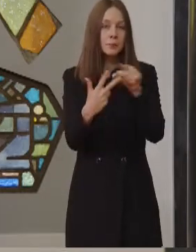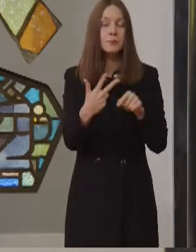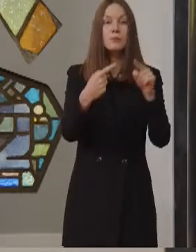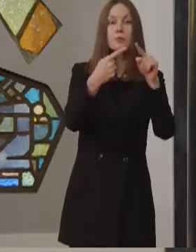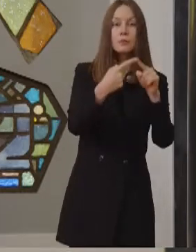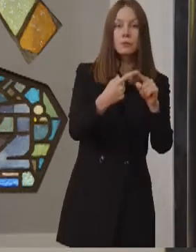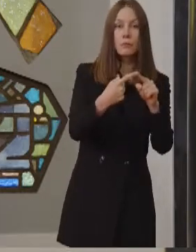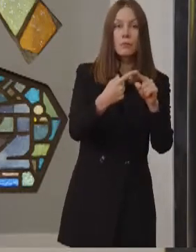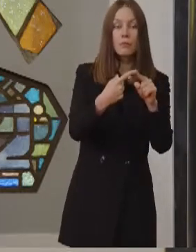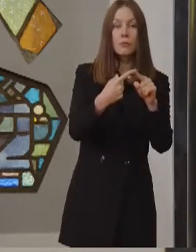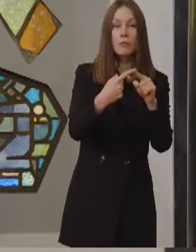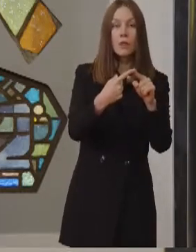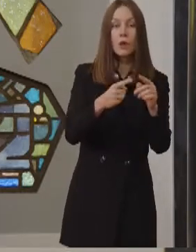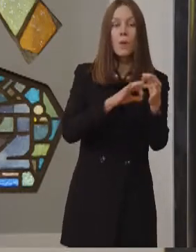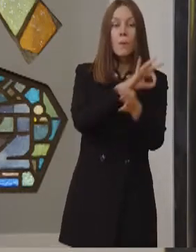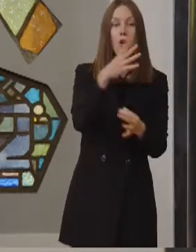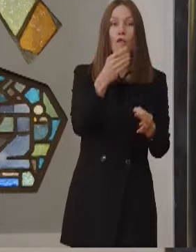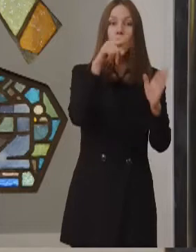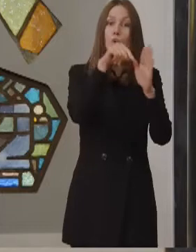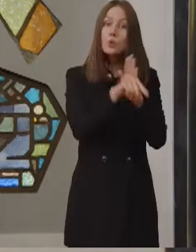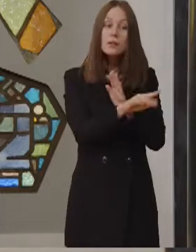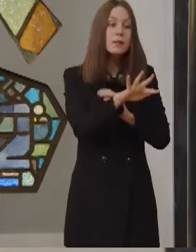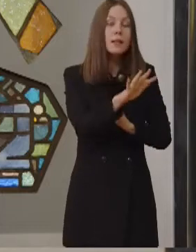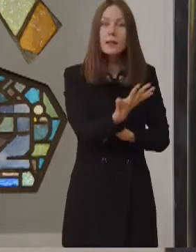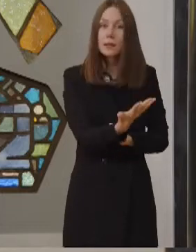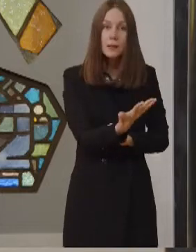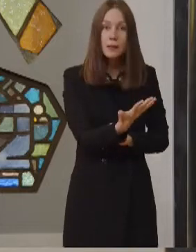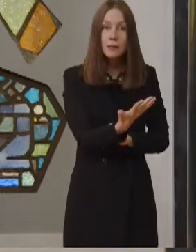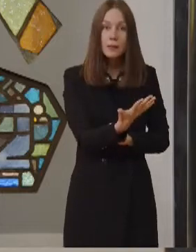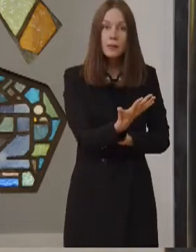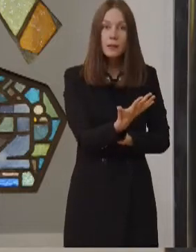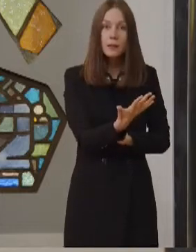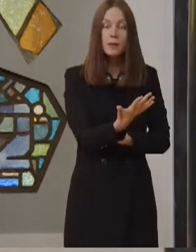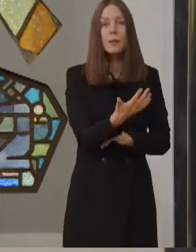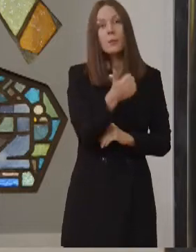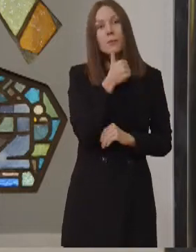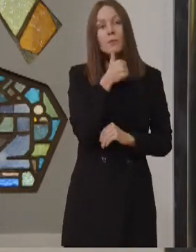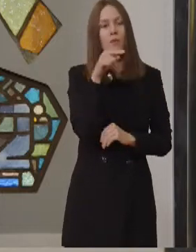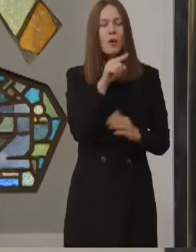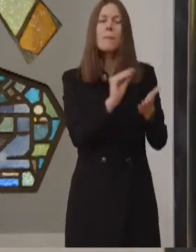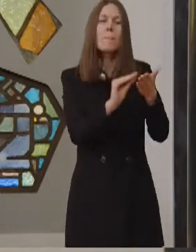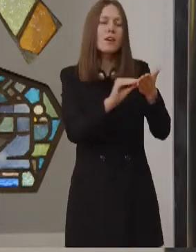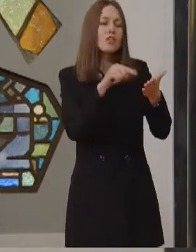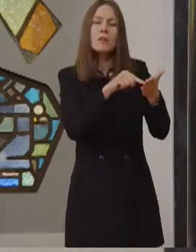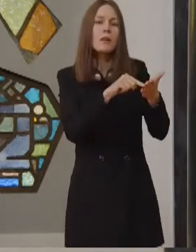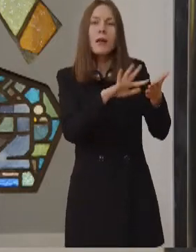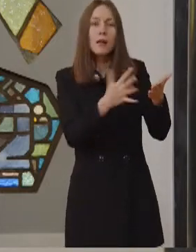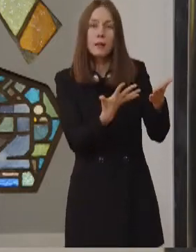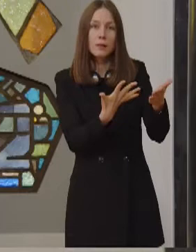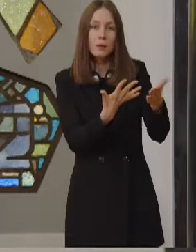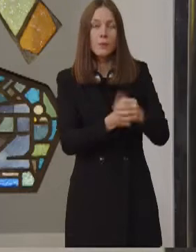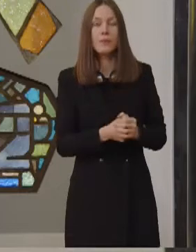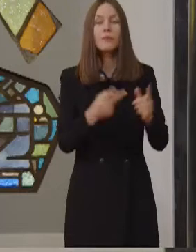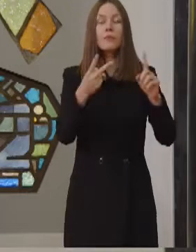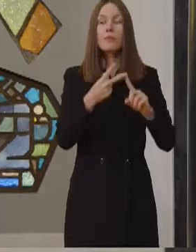against based on three things. First, I wondered what is written in the very content of